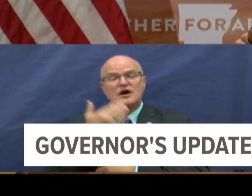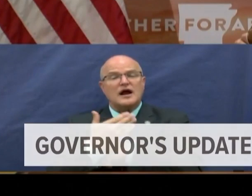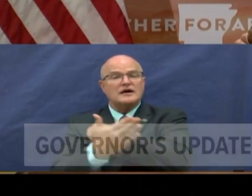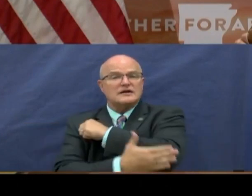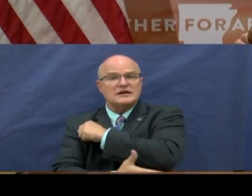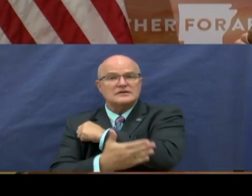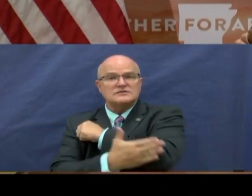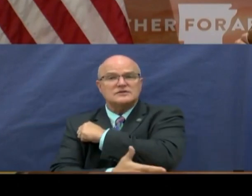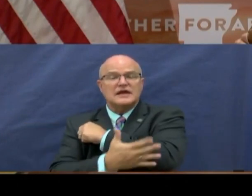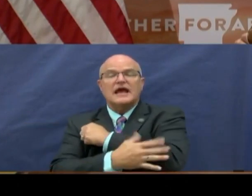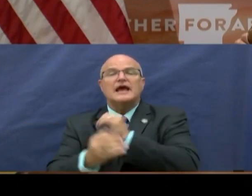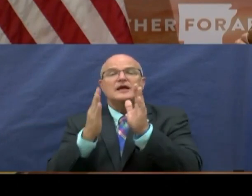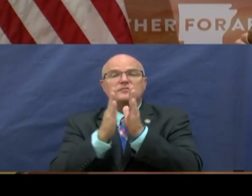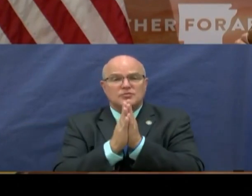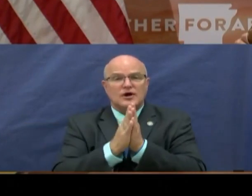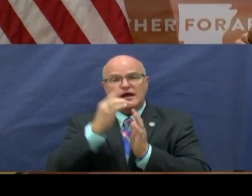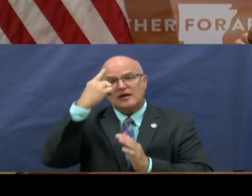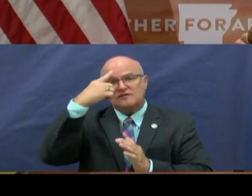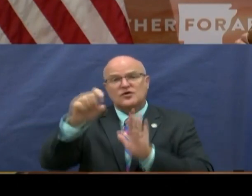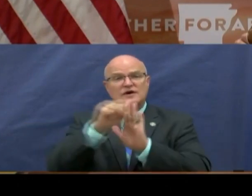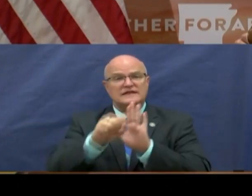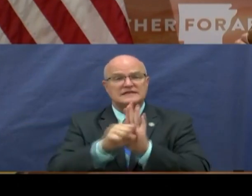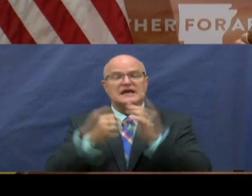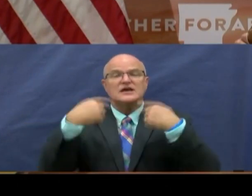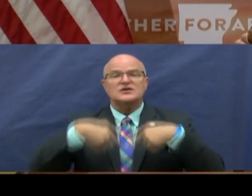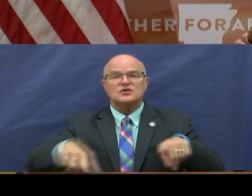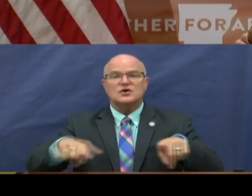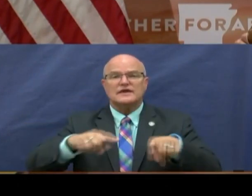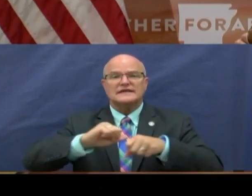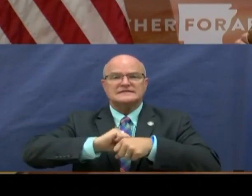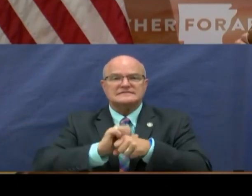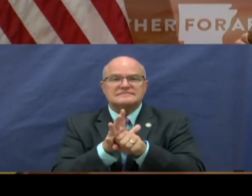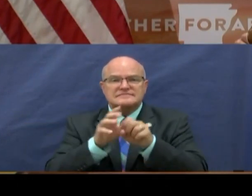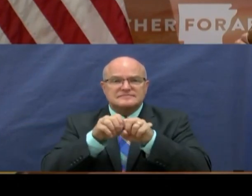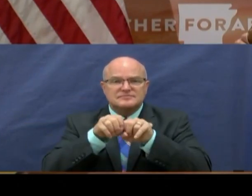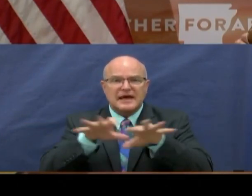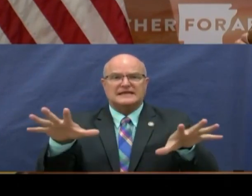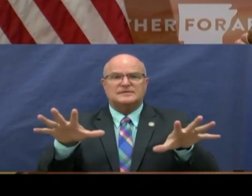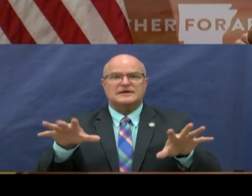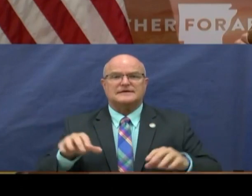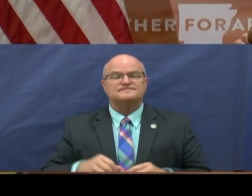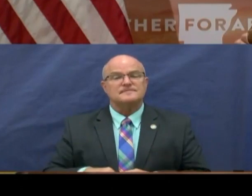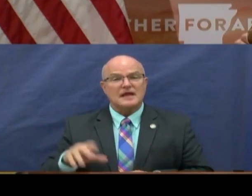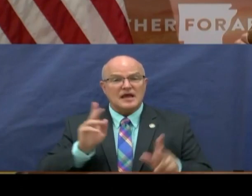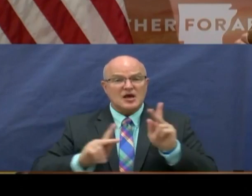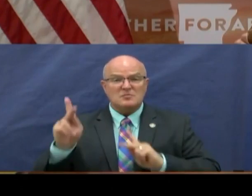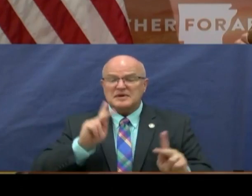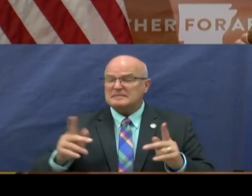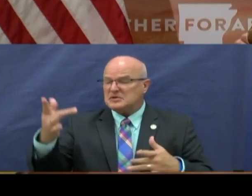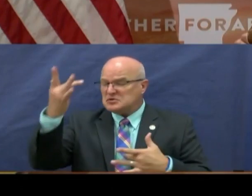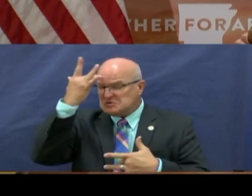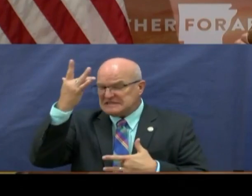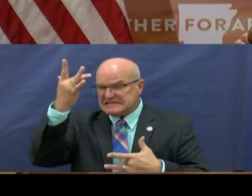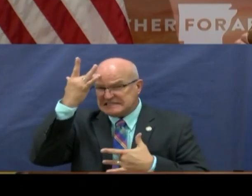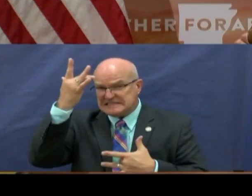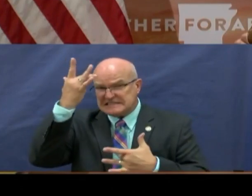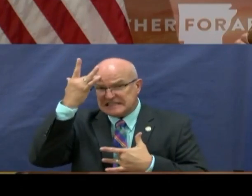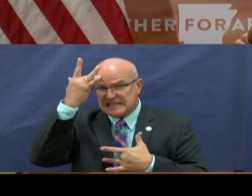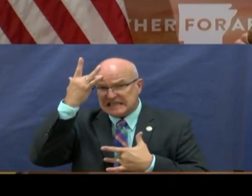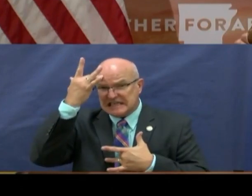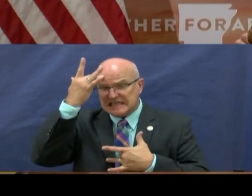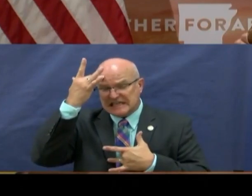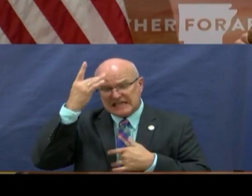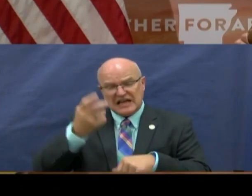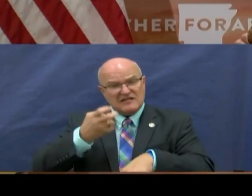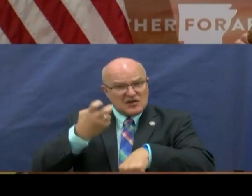for our state during this pandemic, and for all those who are ill and in